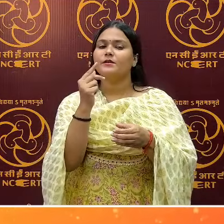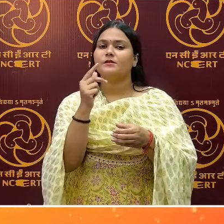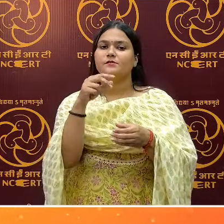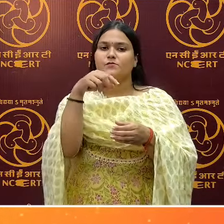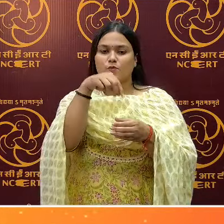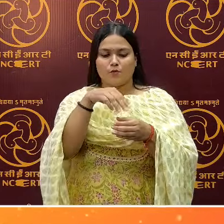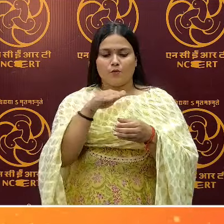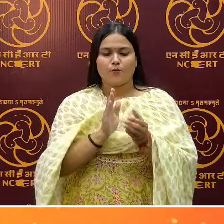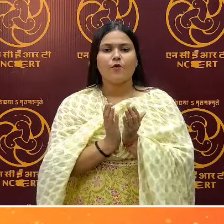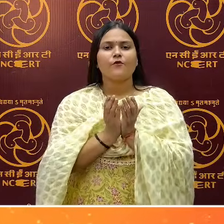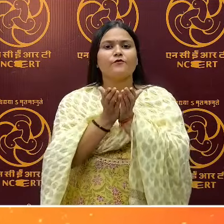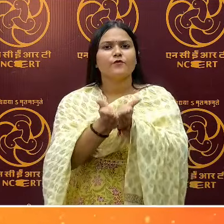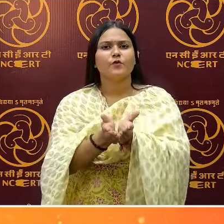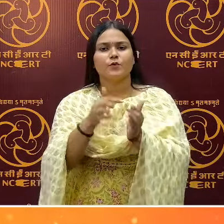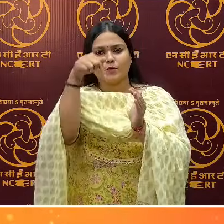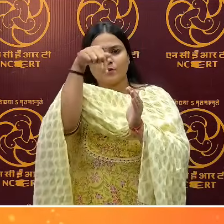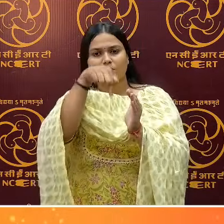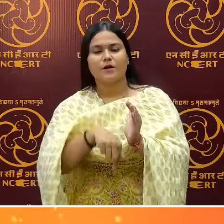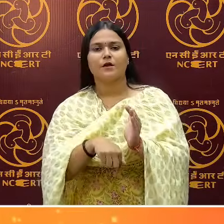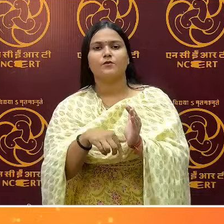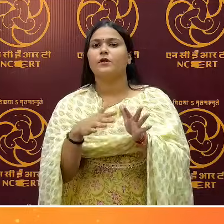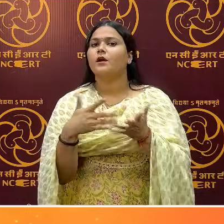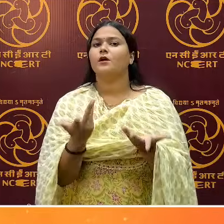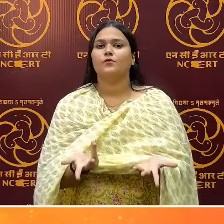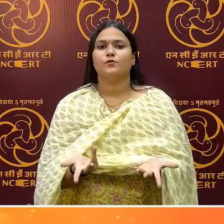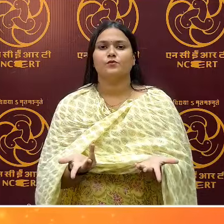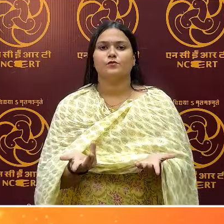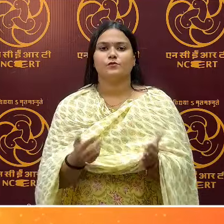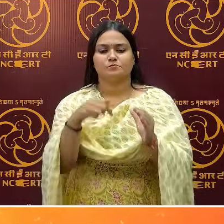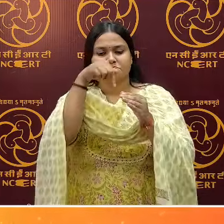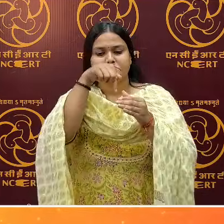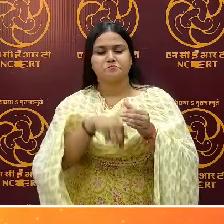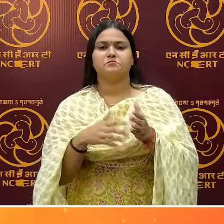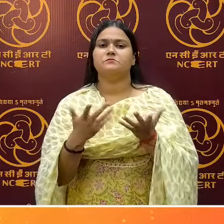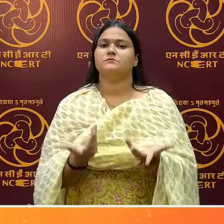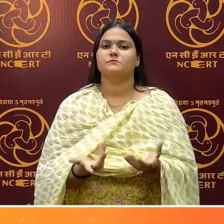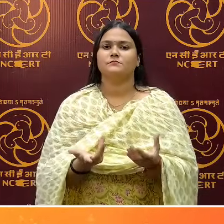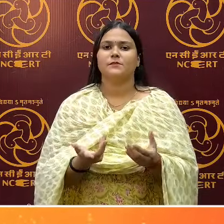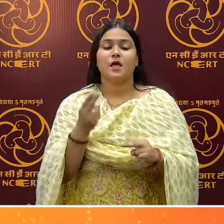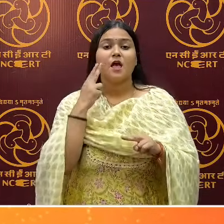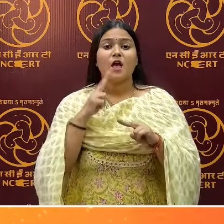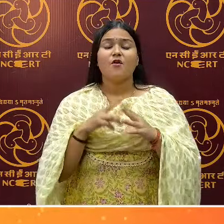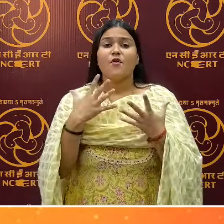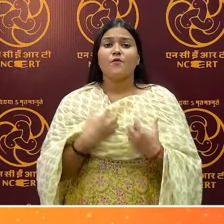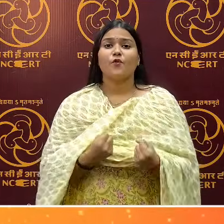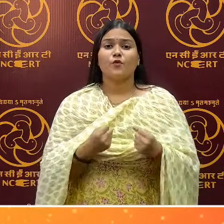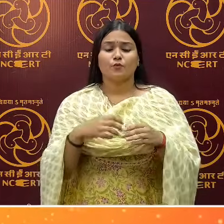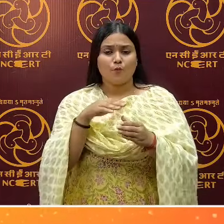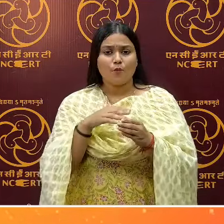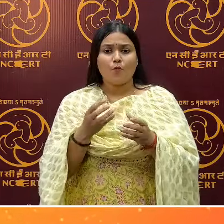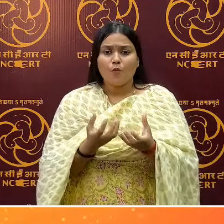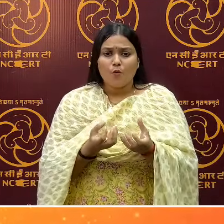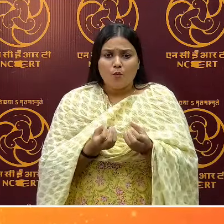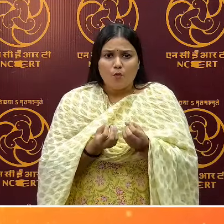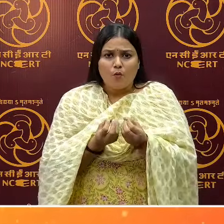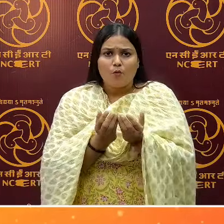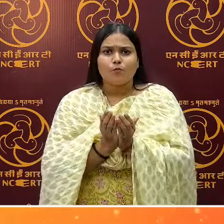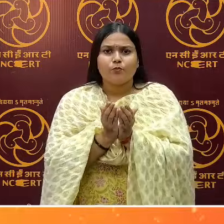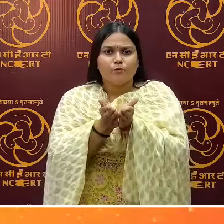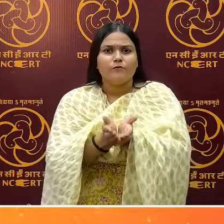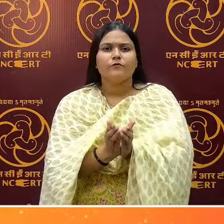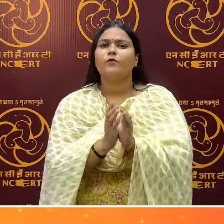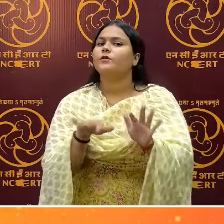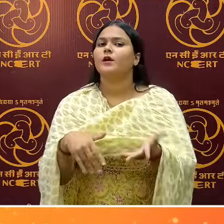sinking or floating? No, it has gone down. It has gone down. So if I want to make this lemon float, what should I